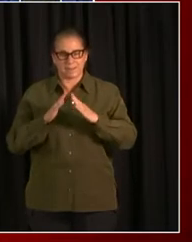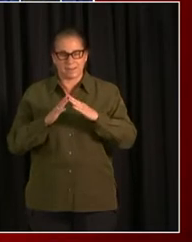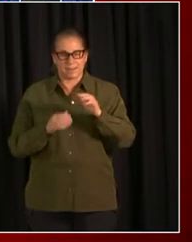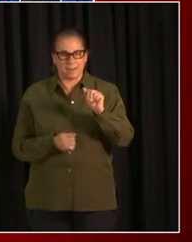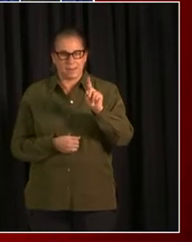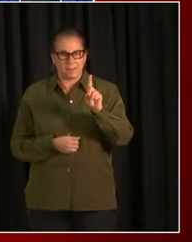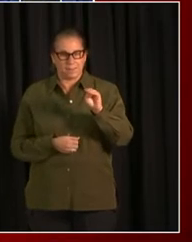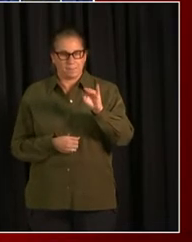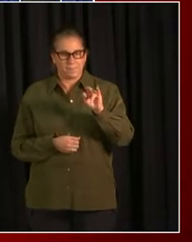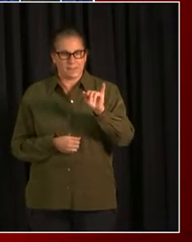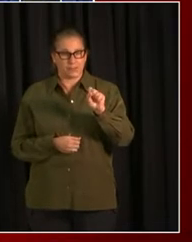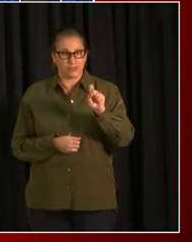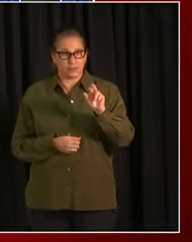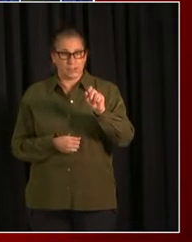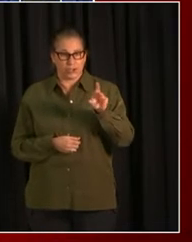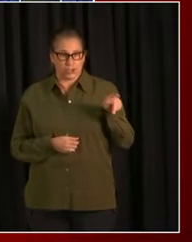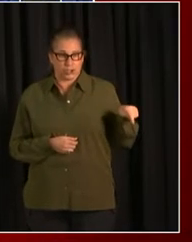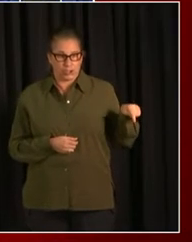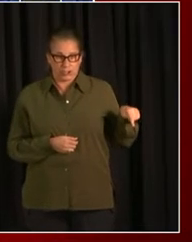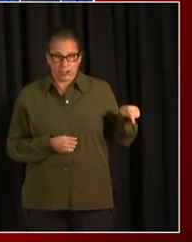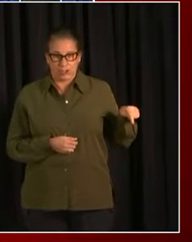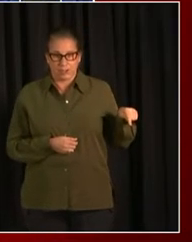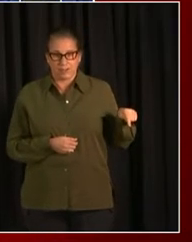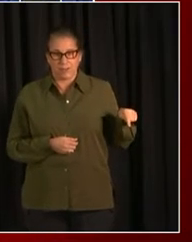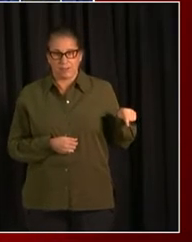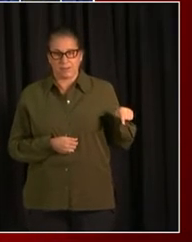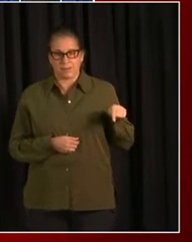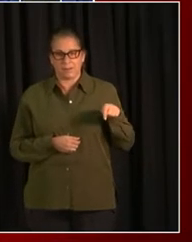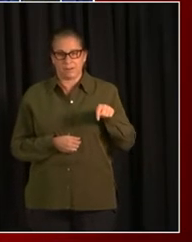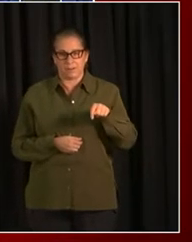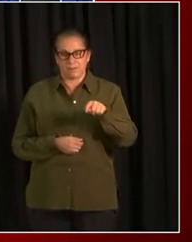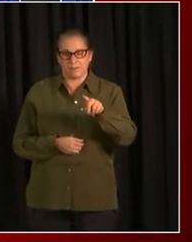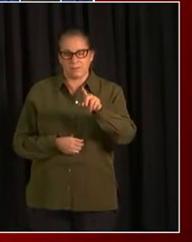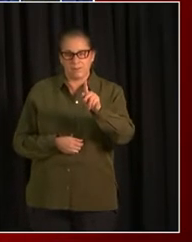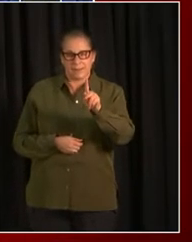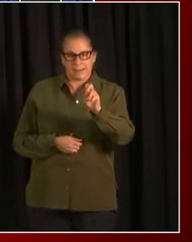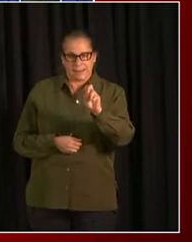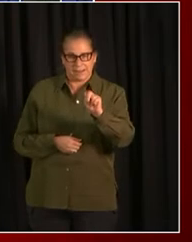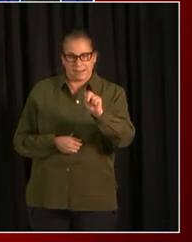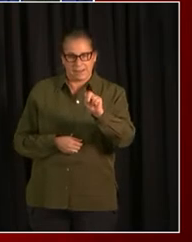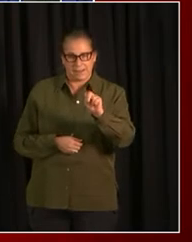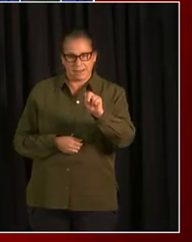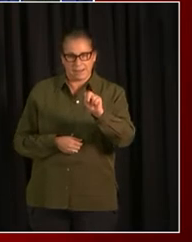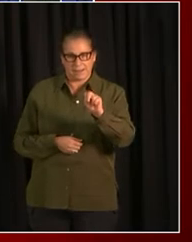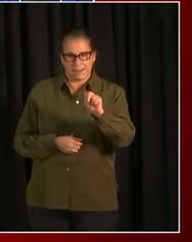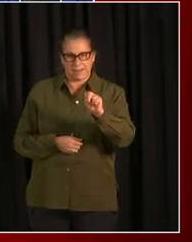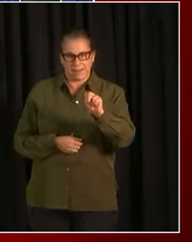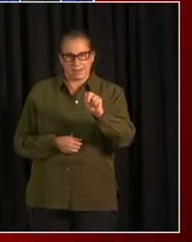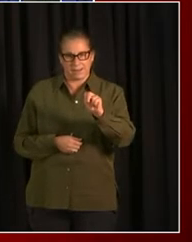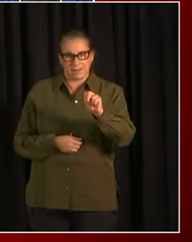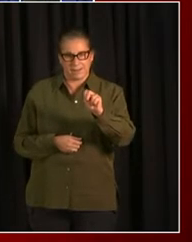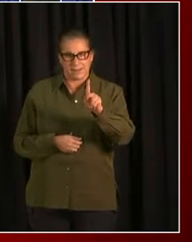Patrick Ashley, who's Deputy Director for DC Department of Health, and we're also joined by Dr. Preetha Iyengar,